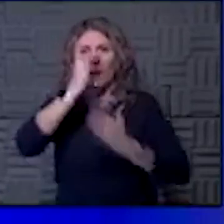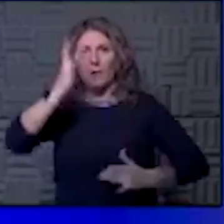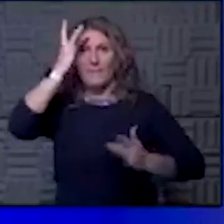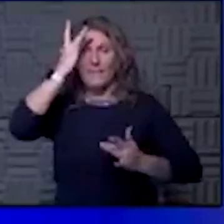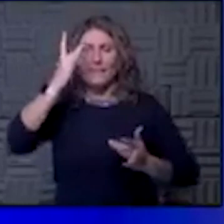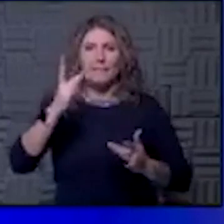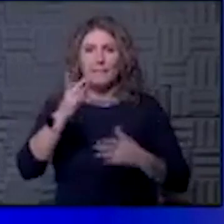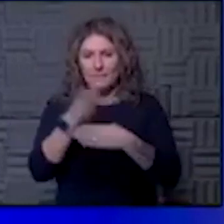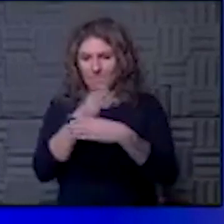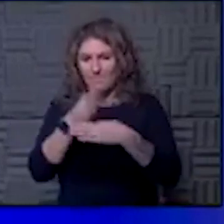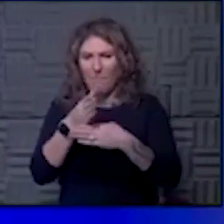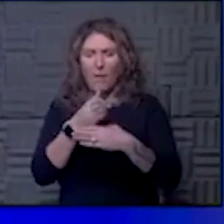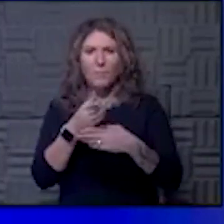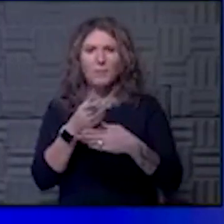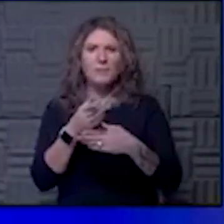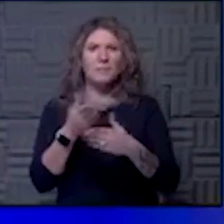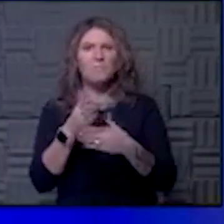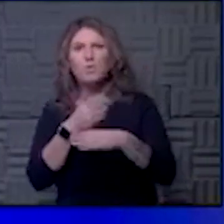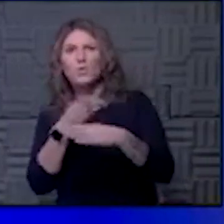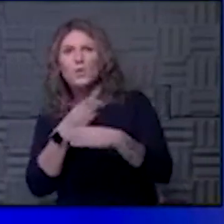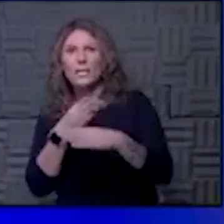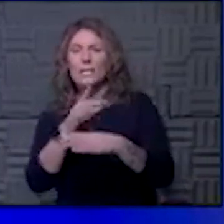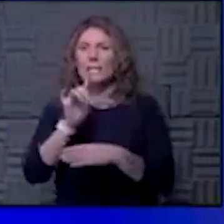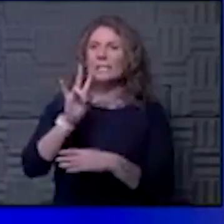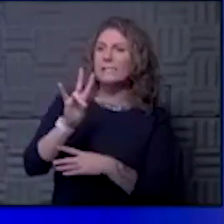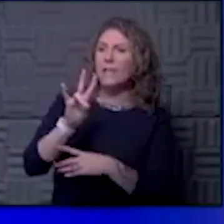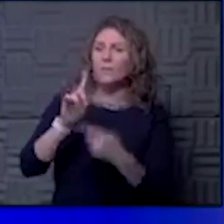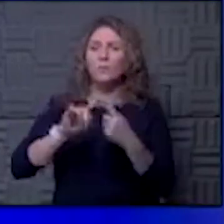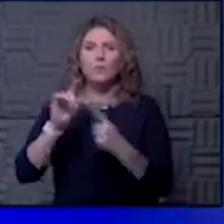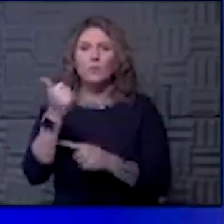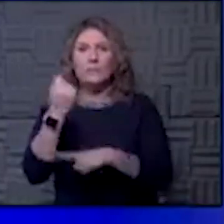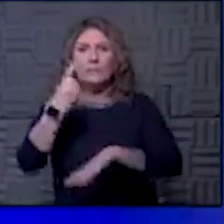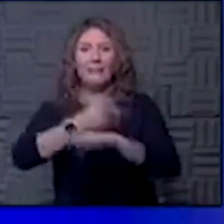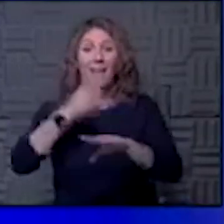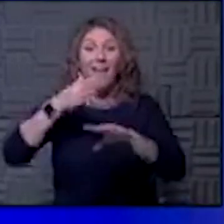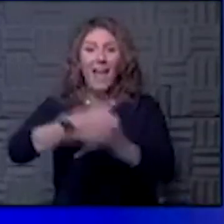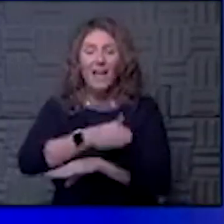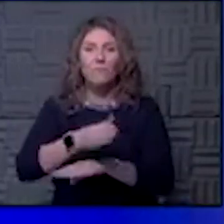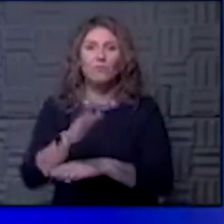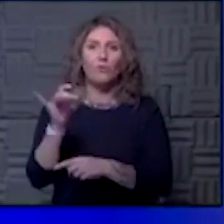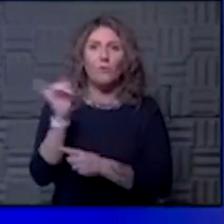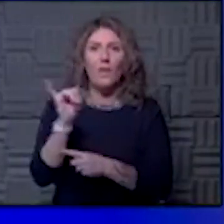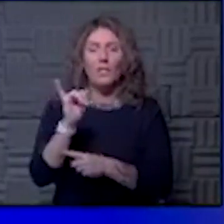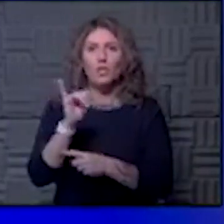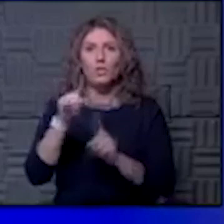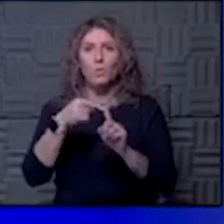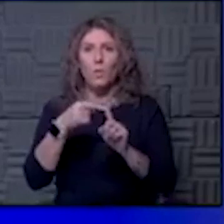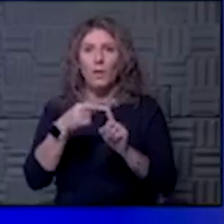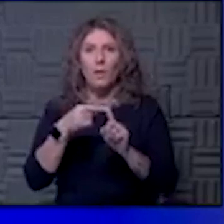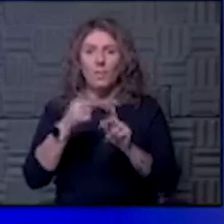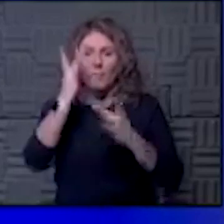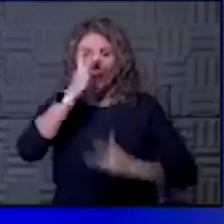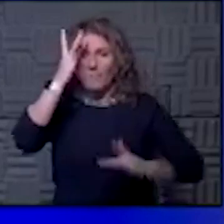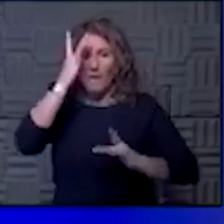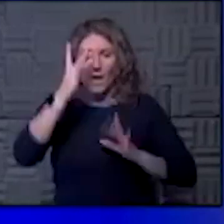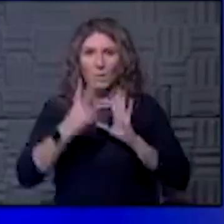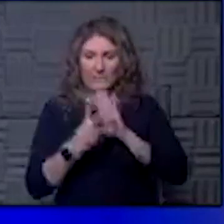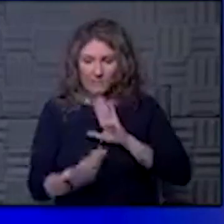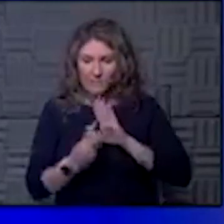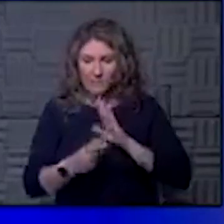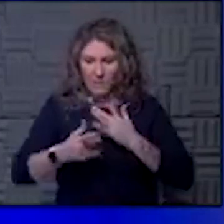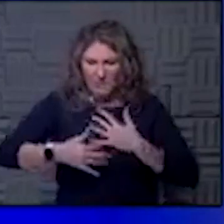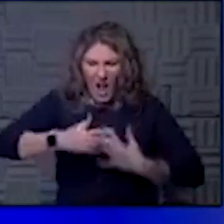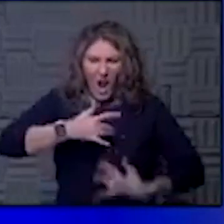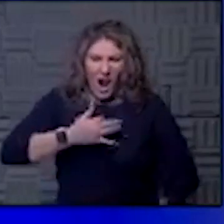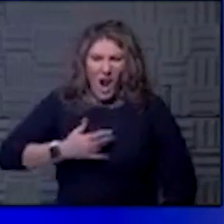that first, 7 to 10 days after infection. It's where the virus is replicating. That's when you start to have a lot of the symptoms of the